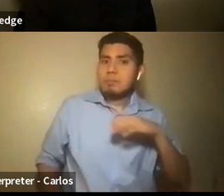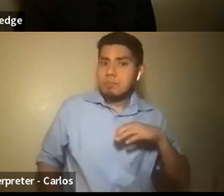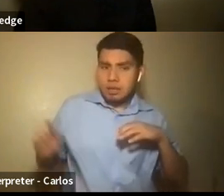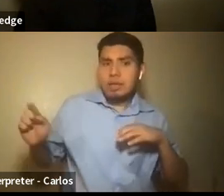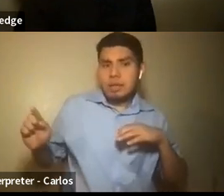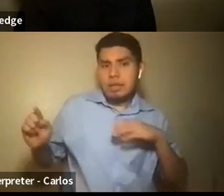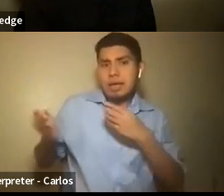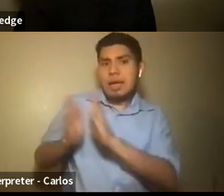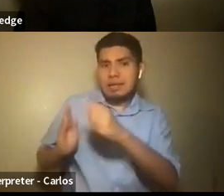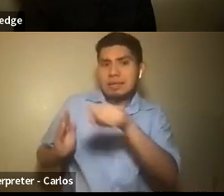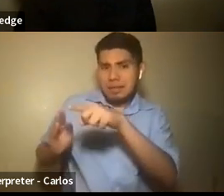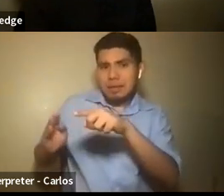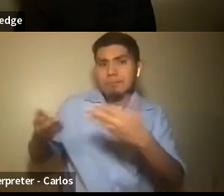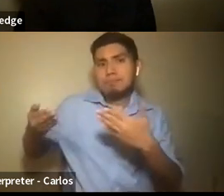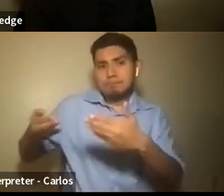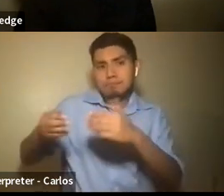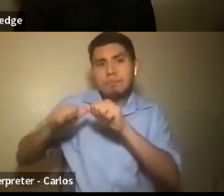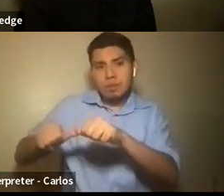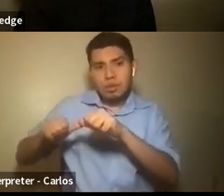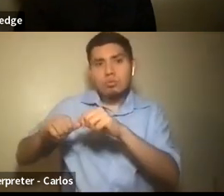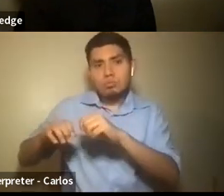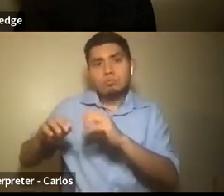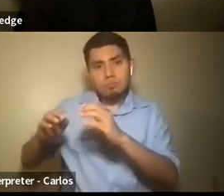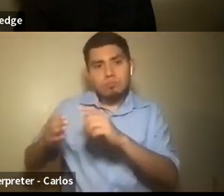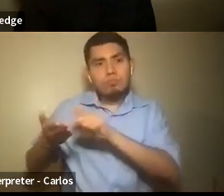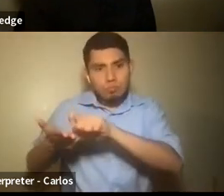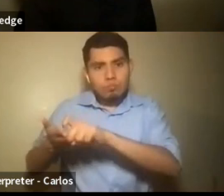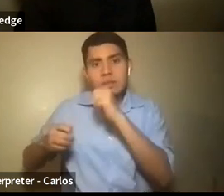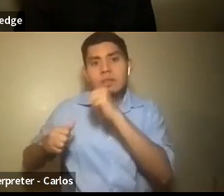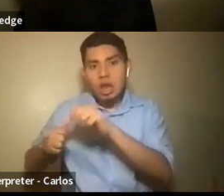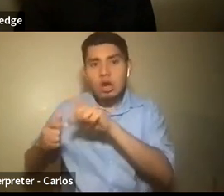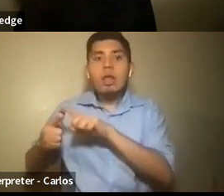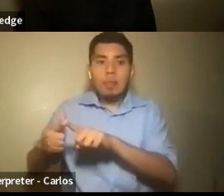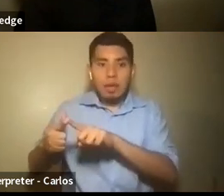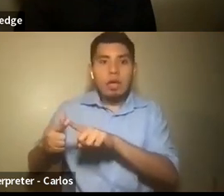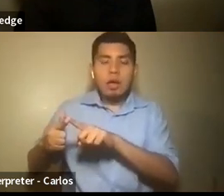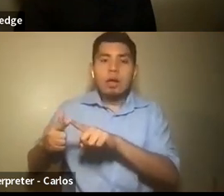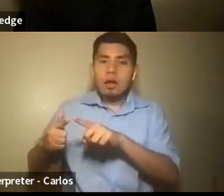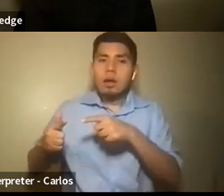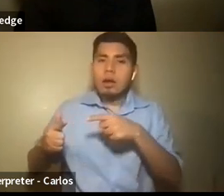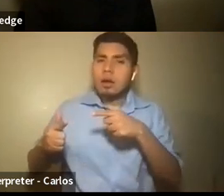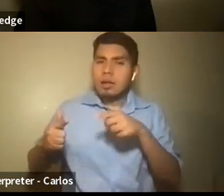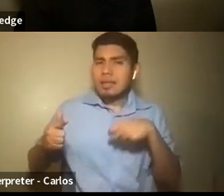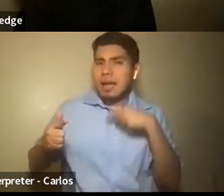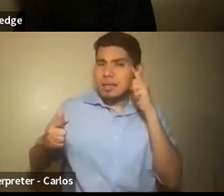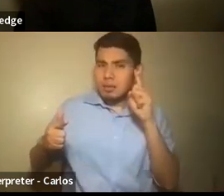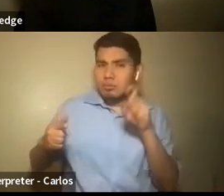with drafting a letter, and that we will then reconvene? I think we should be doing